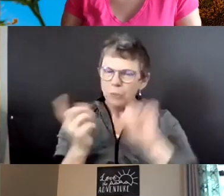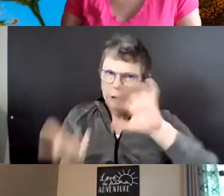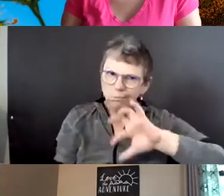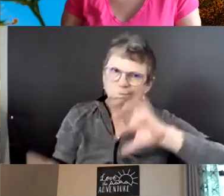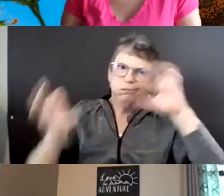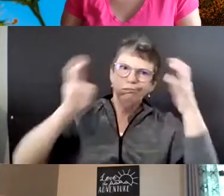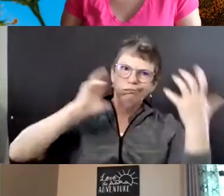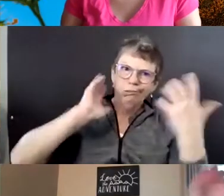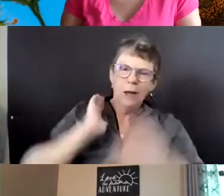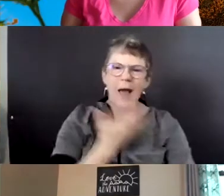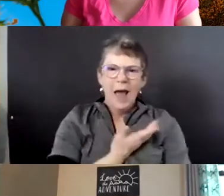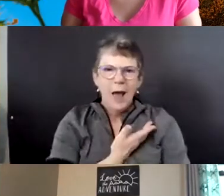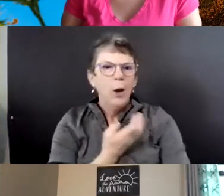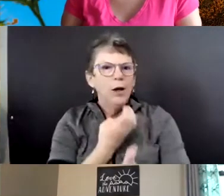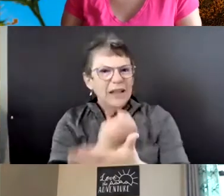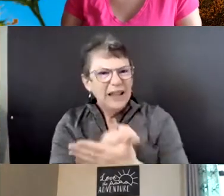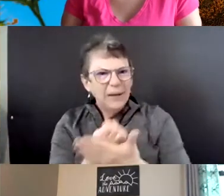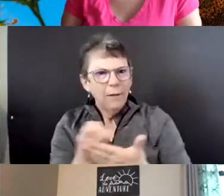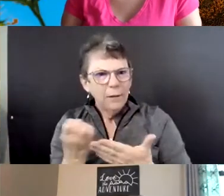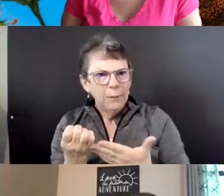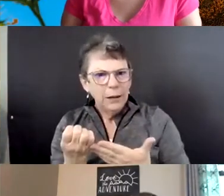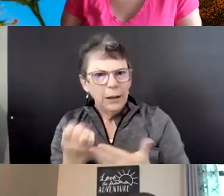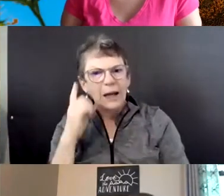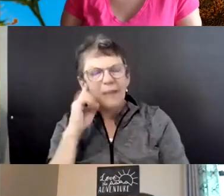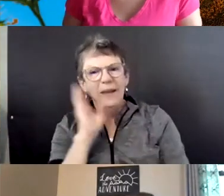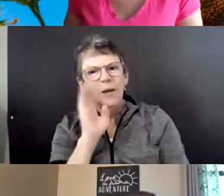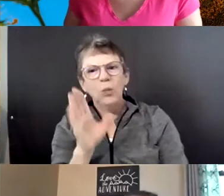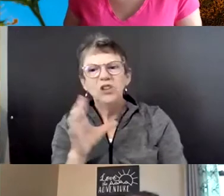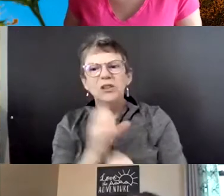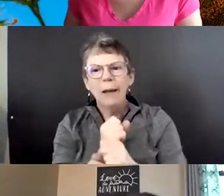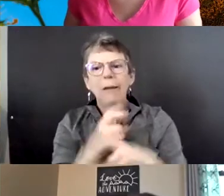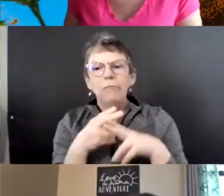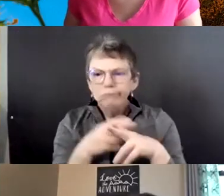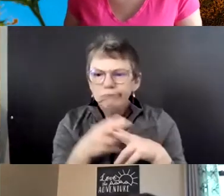some time for everything to resettle.